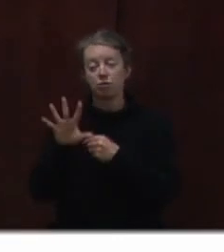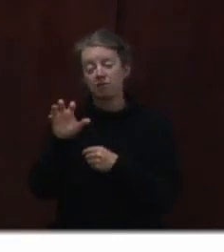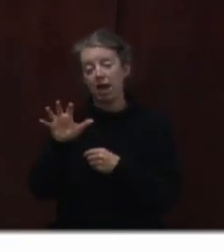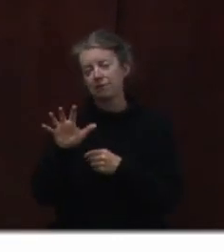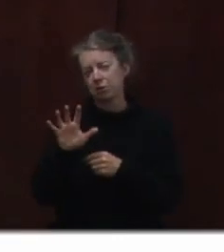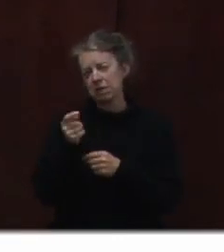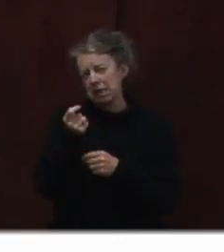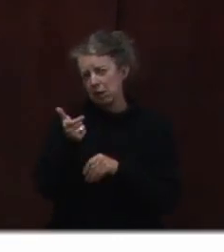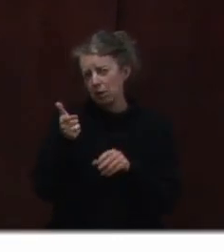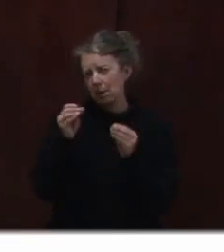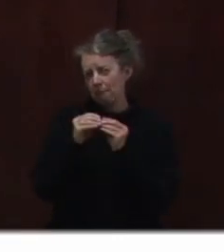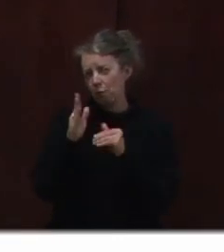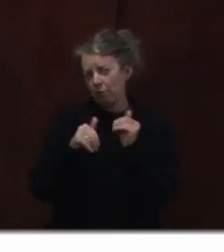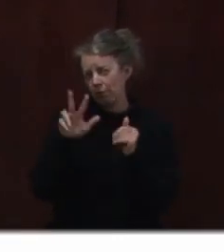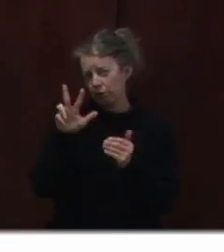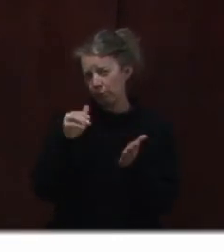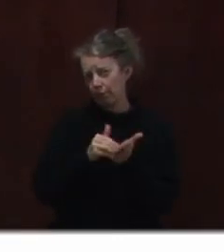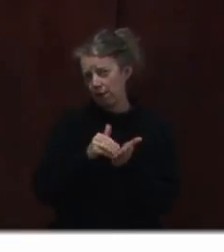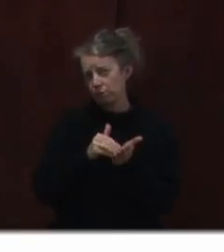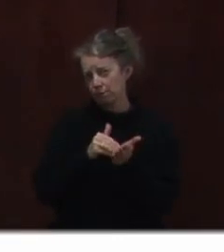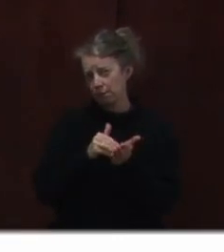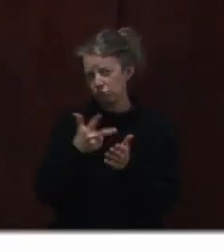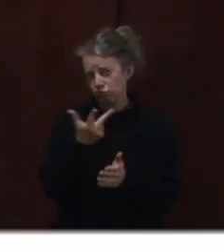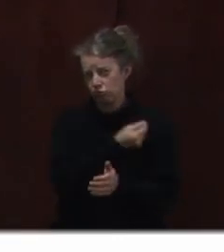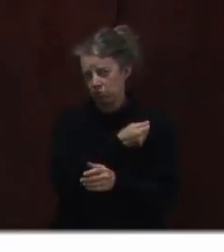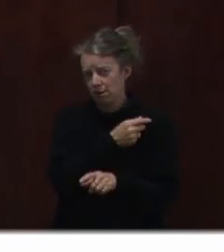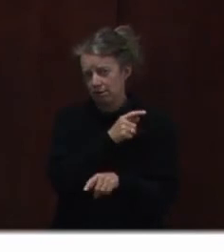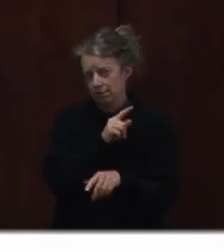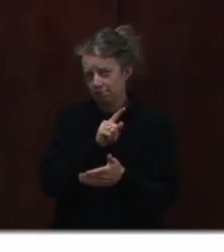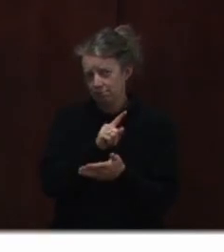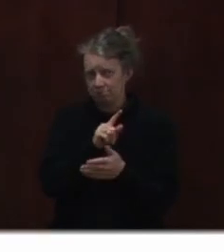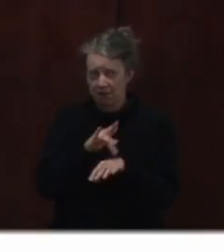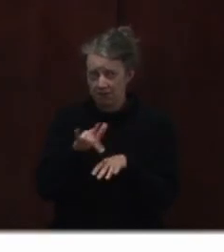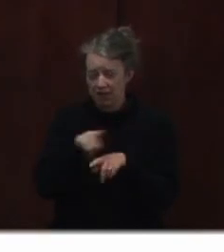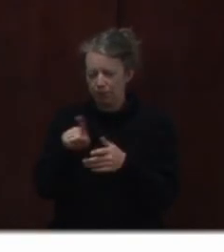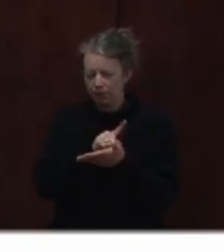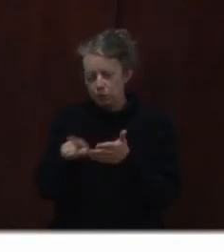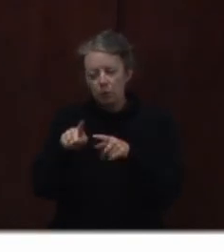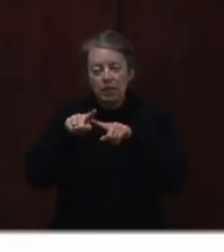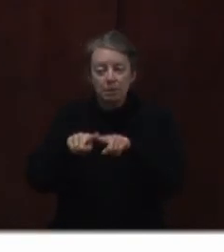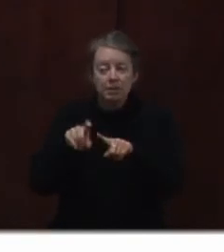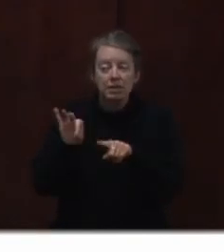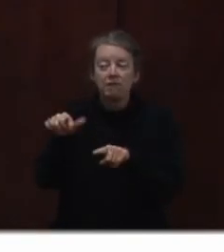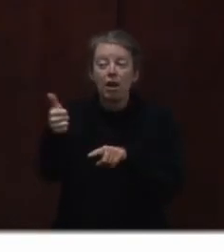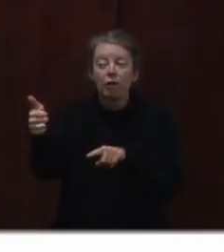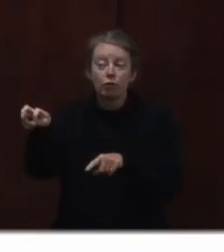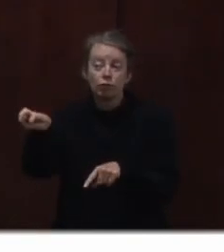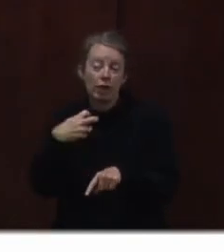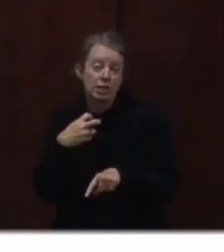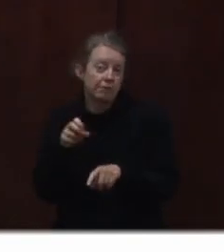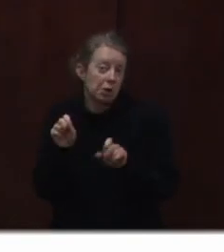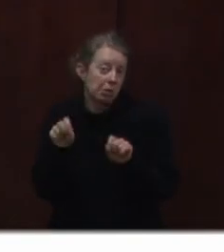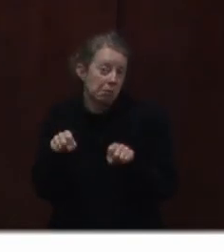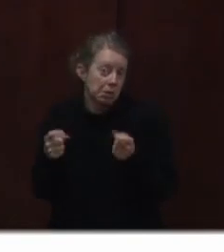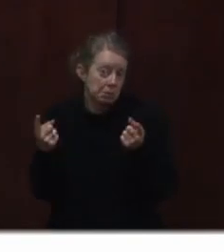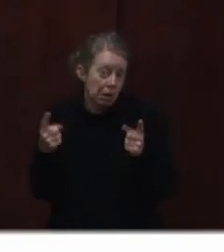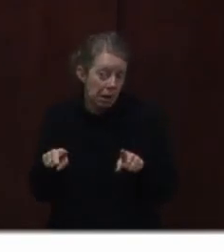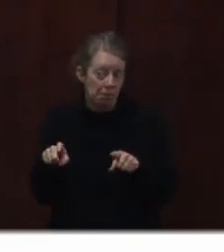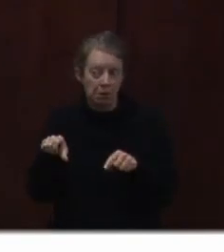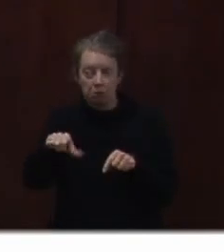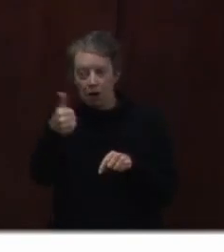over 3,000, pending any other transfers or other developments. Okay, thanks. And then